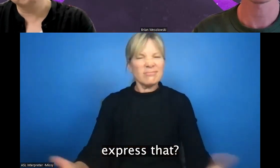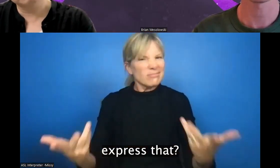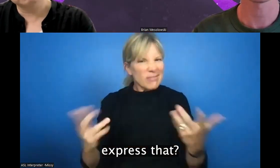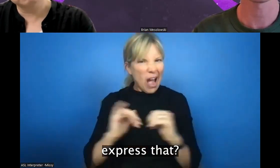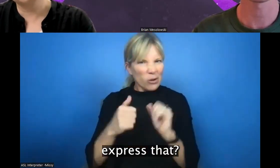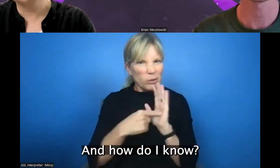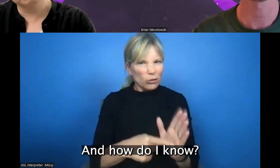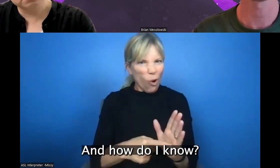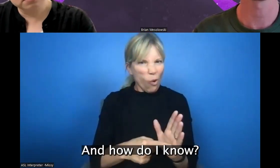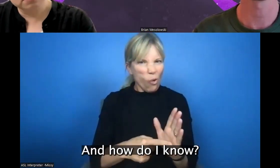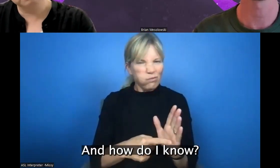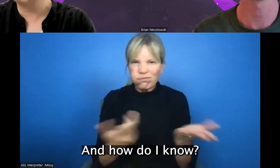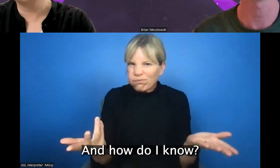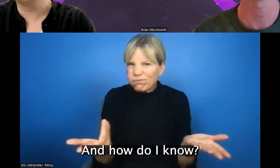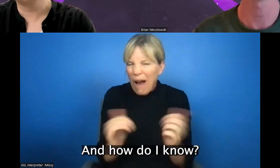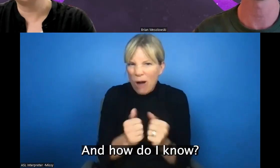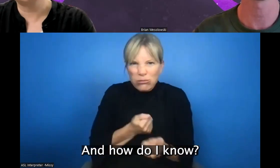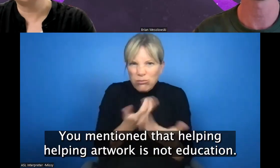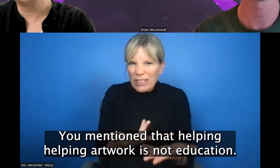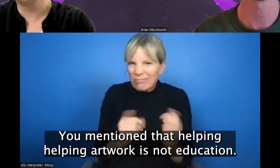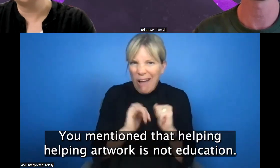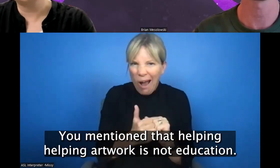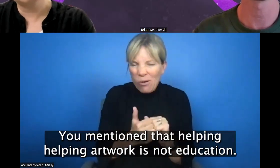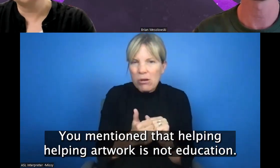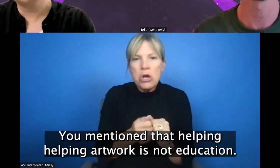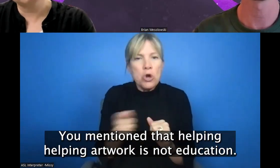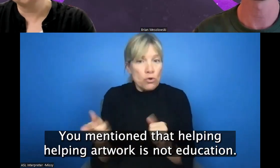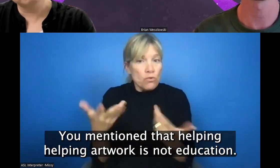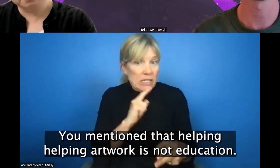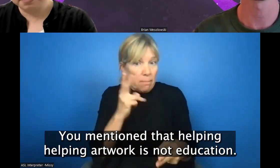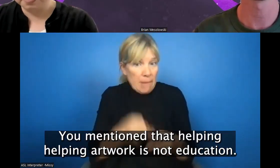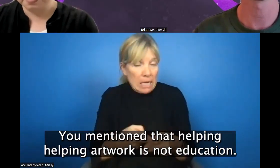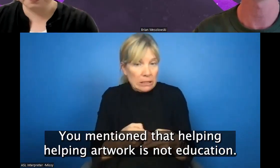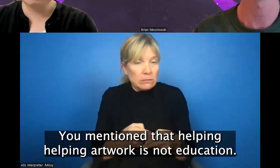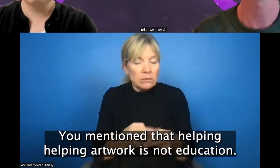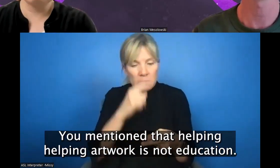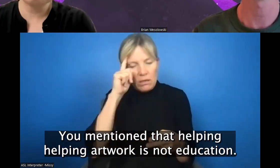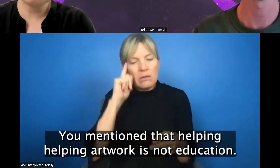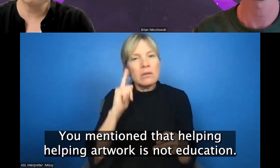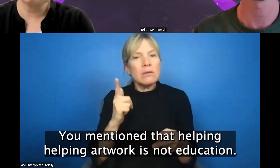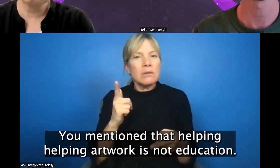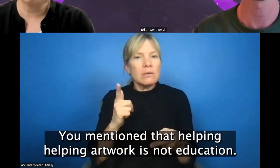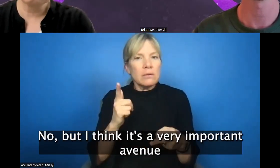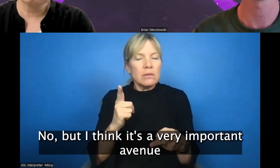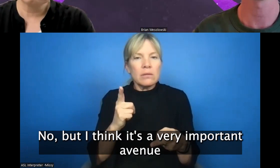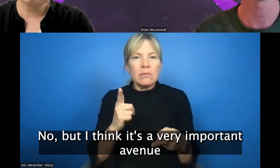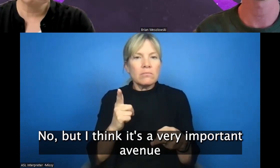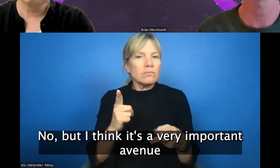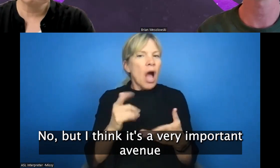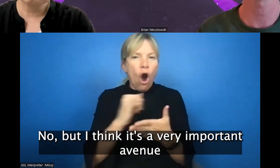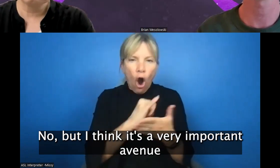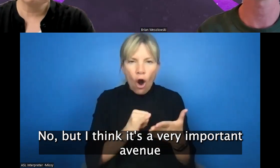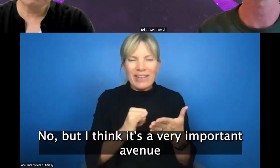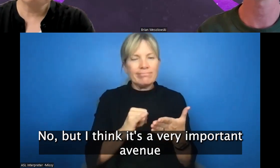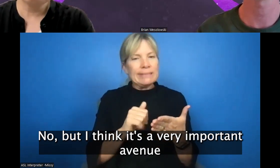express that? And I know you mentioned that public artwork is not educational, but I